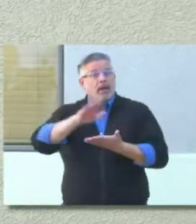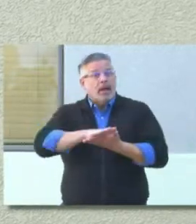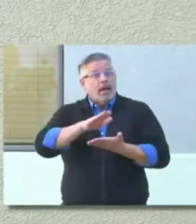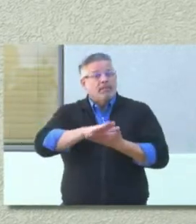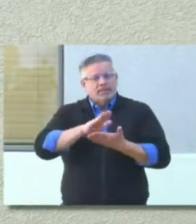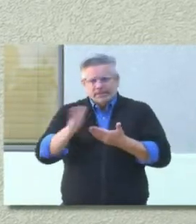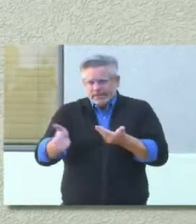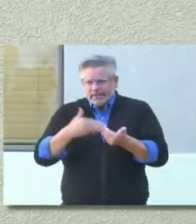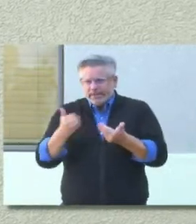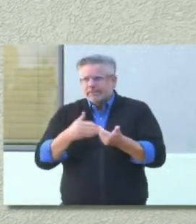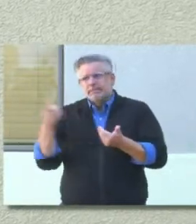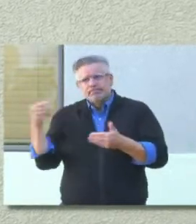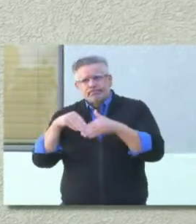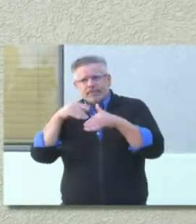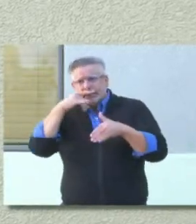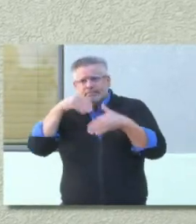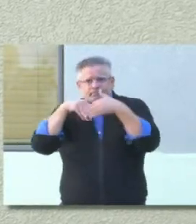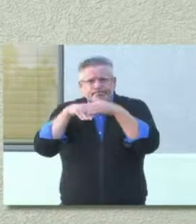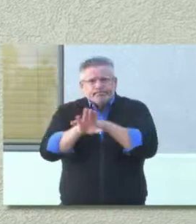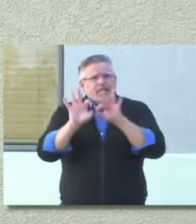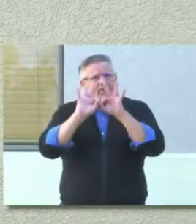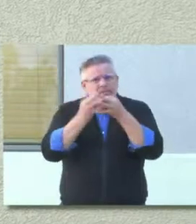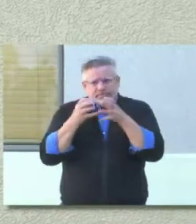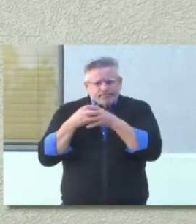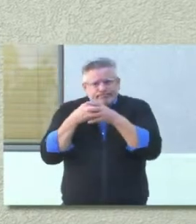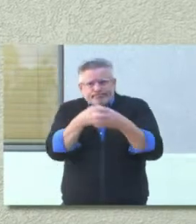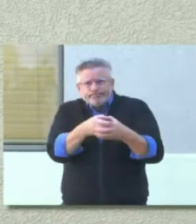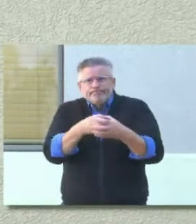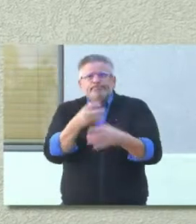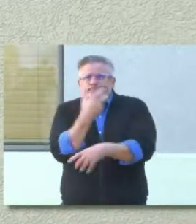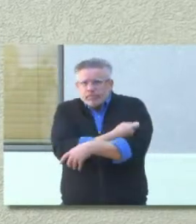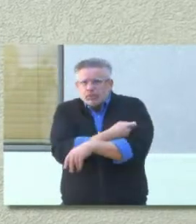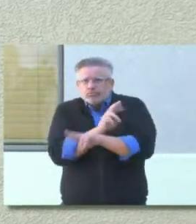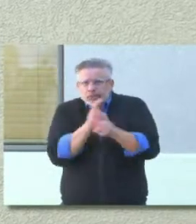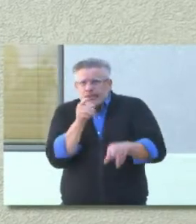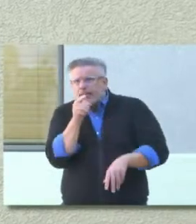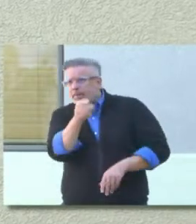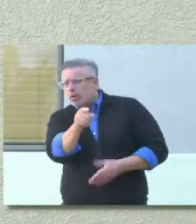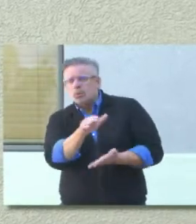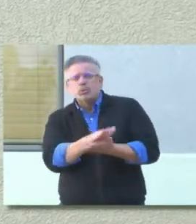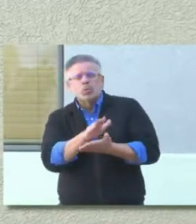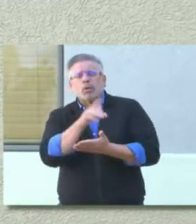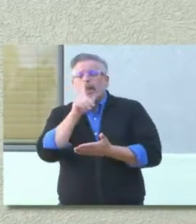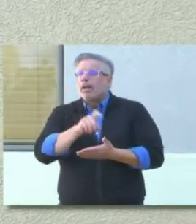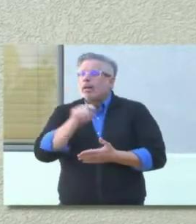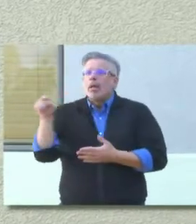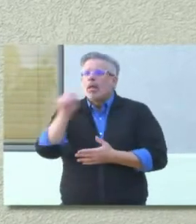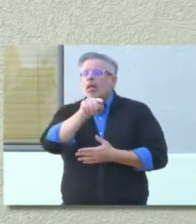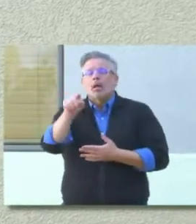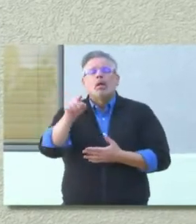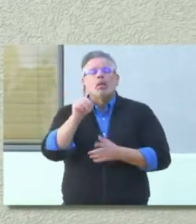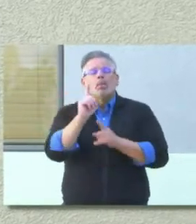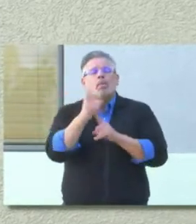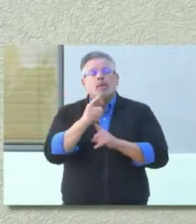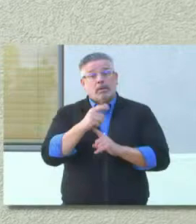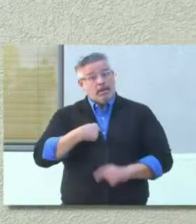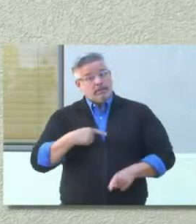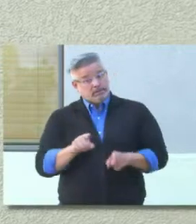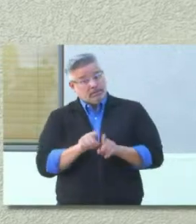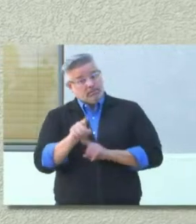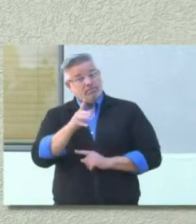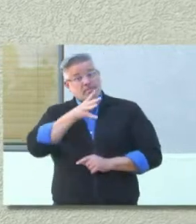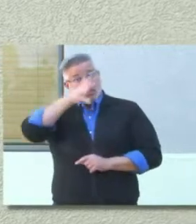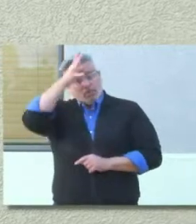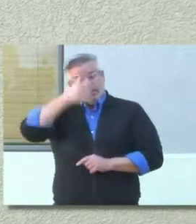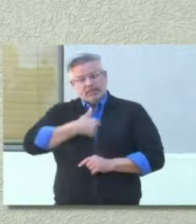it easy as possible for families to get their children vaccinated. I'll also take a moment to speak as a parent. You